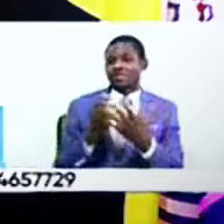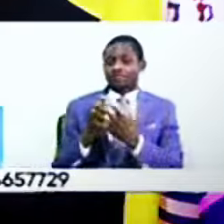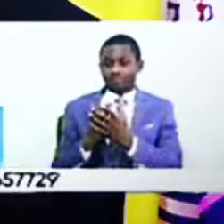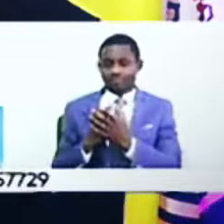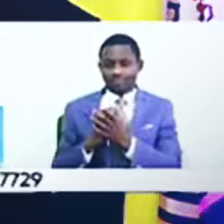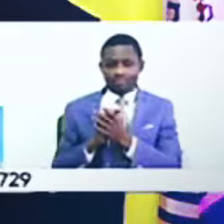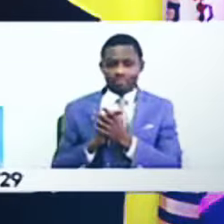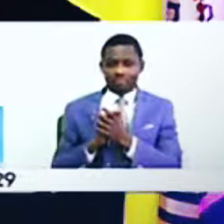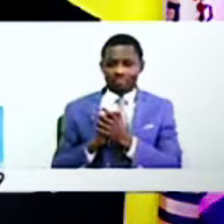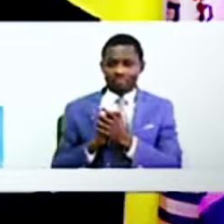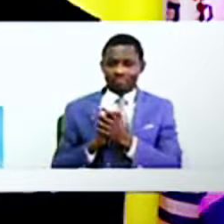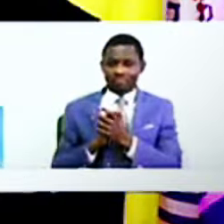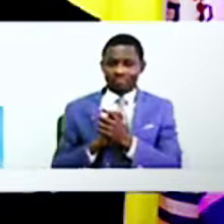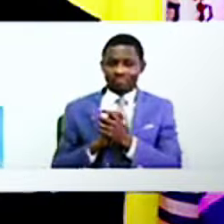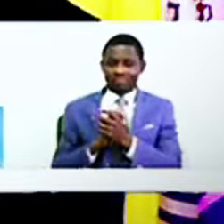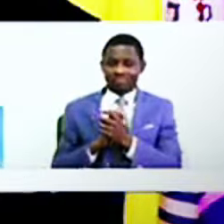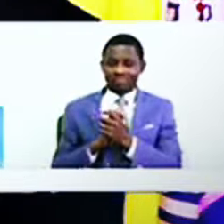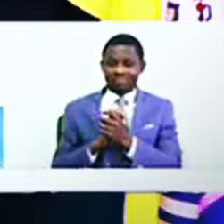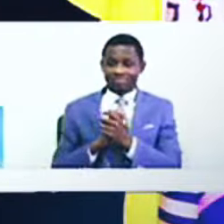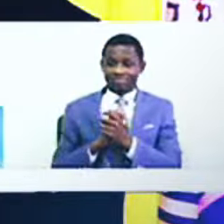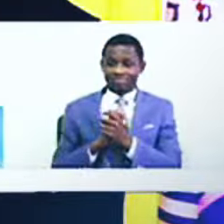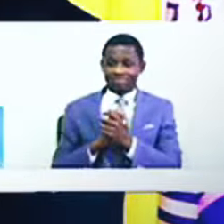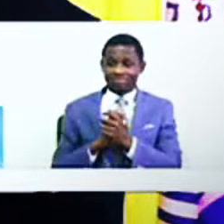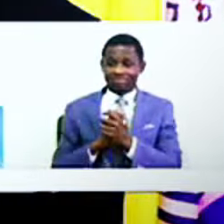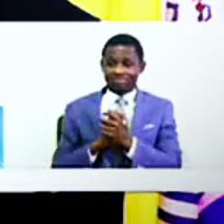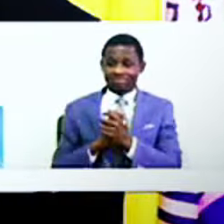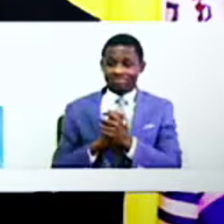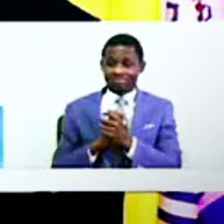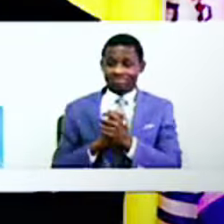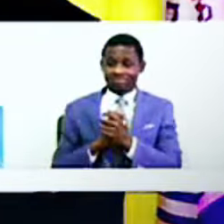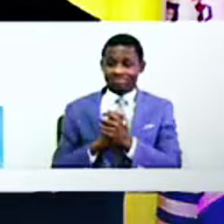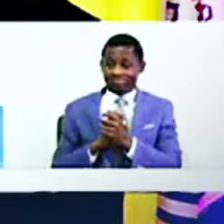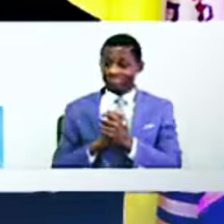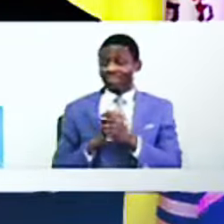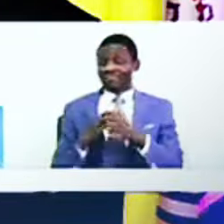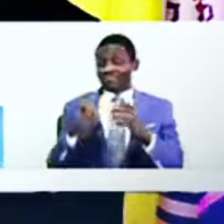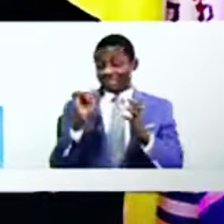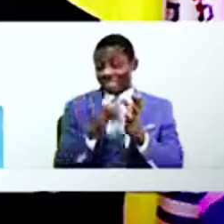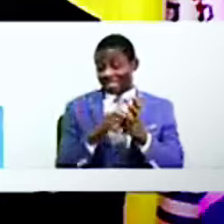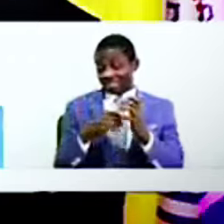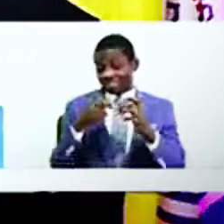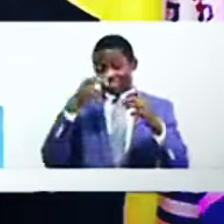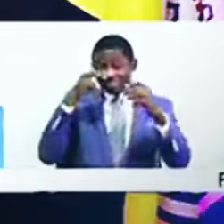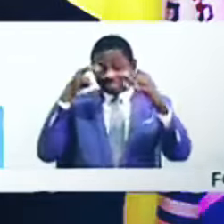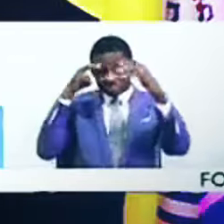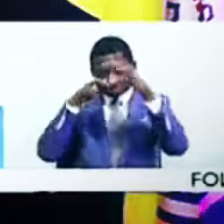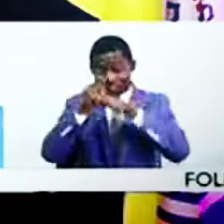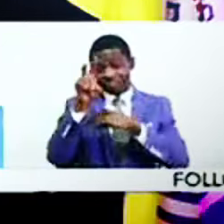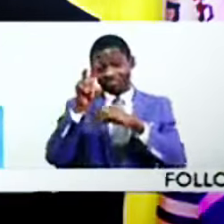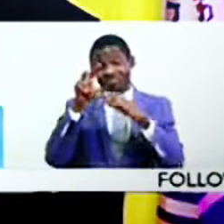osrawo. That is a prophecy concerning when he was born.